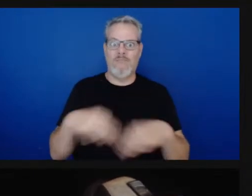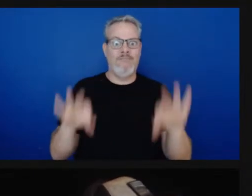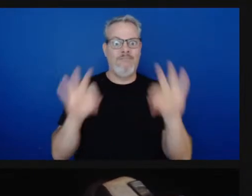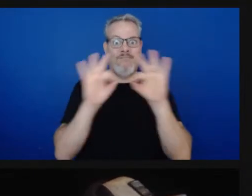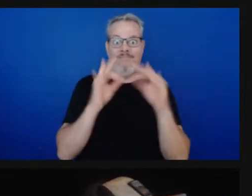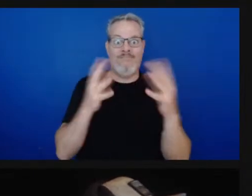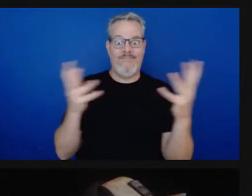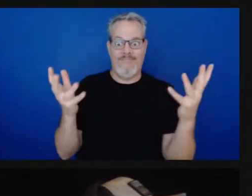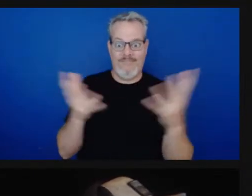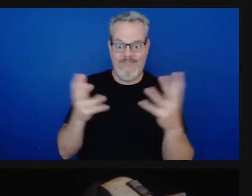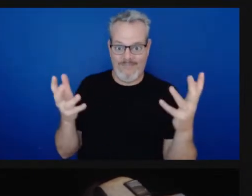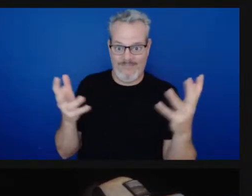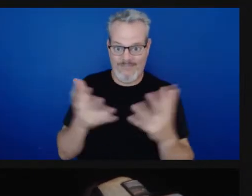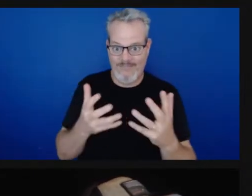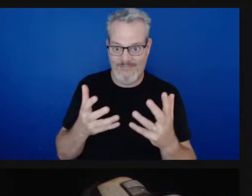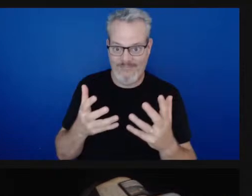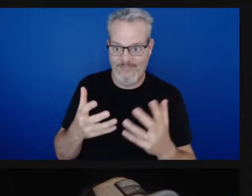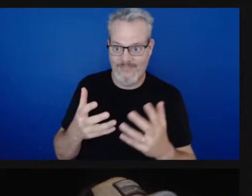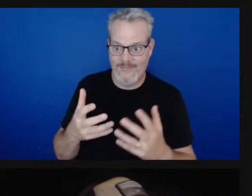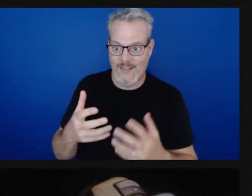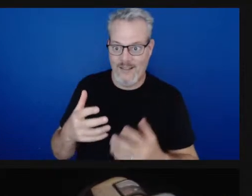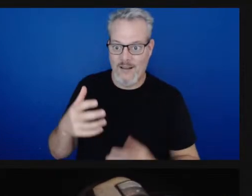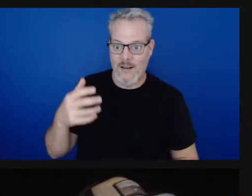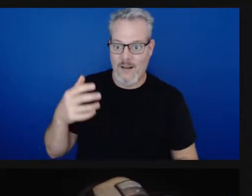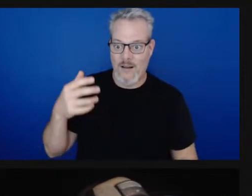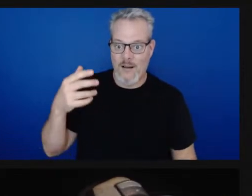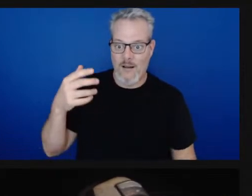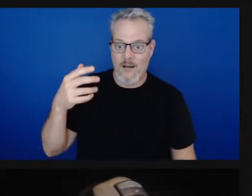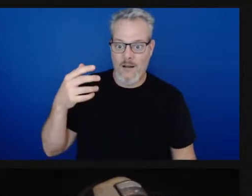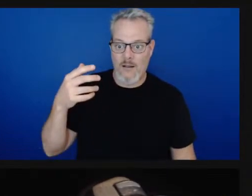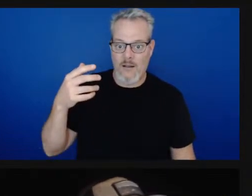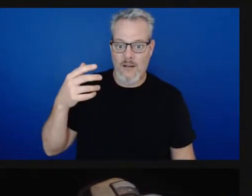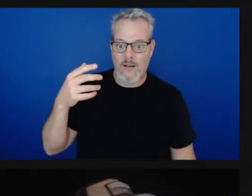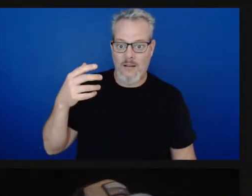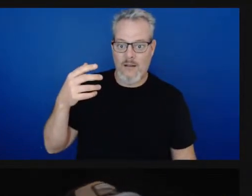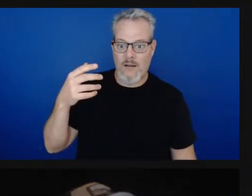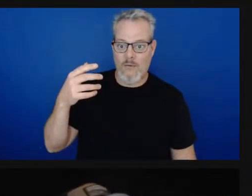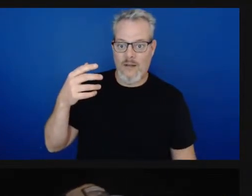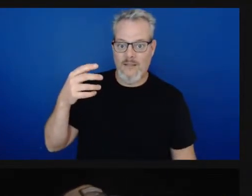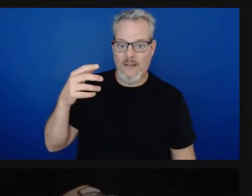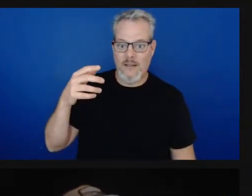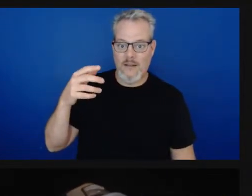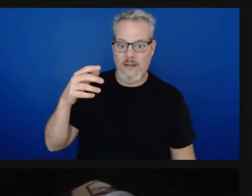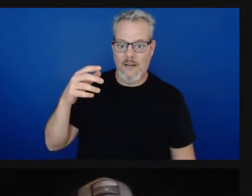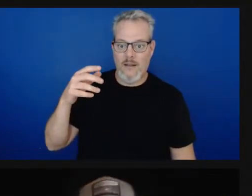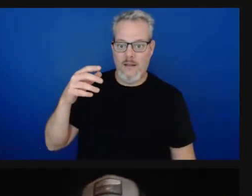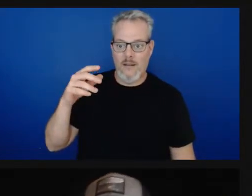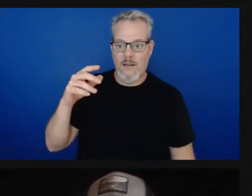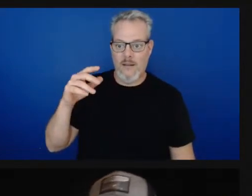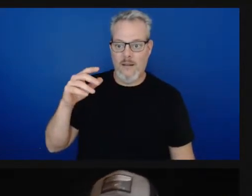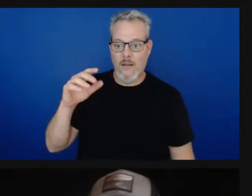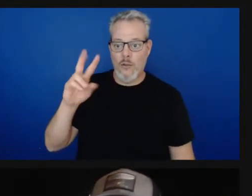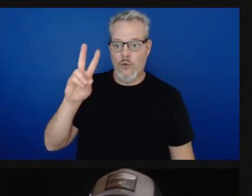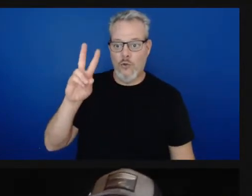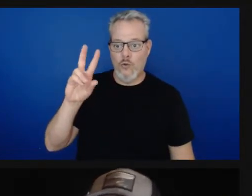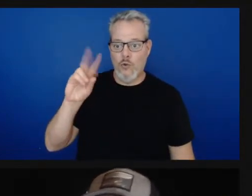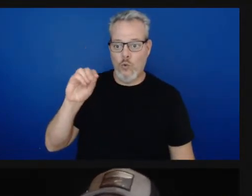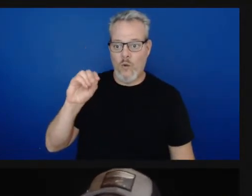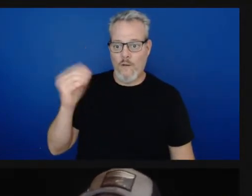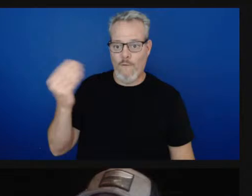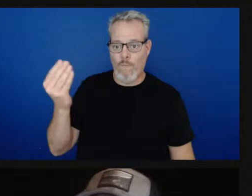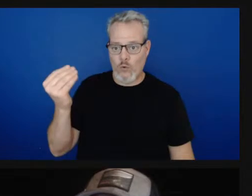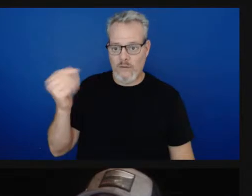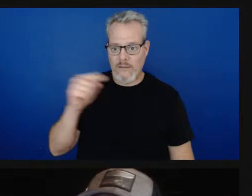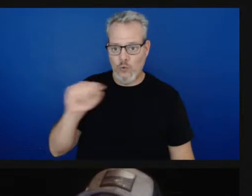the Pahoa lava flow crisis of 2014-15, for which Jim Kay was scientist in charge. So much of the communication strategy that